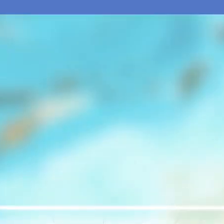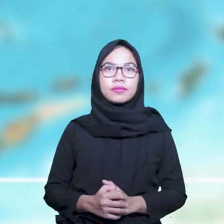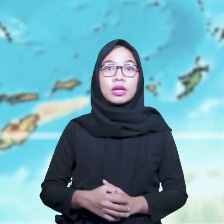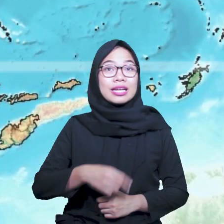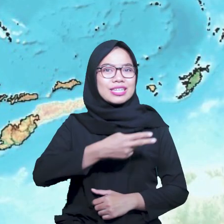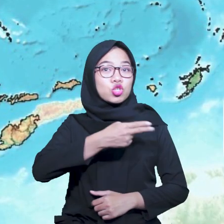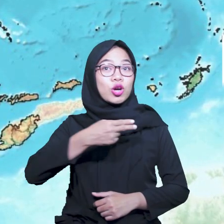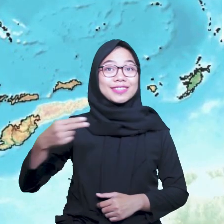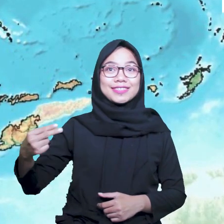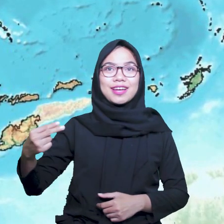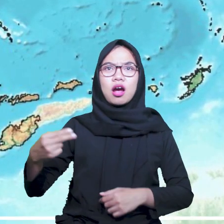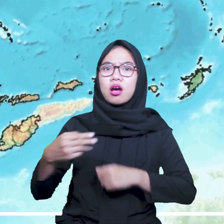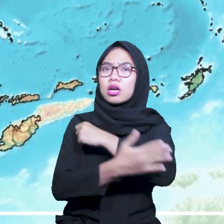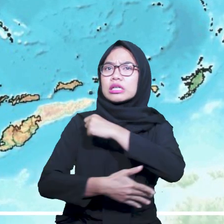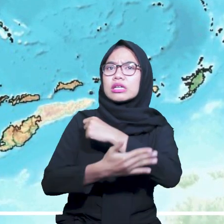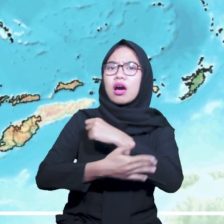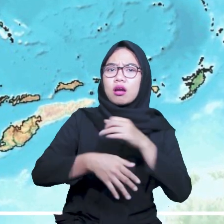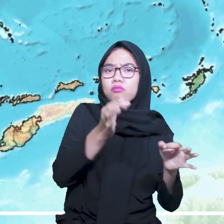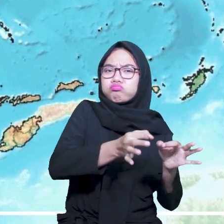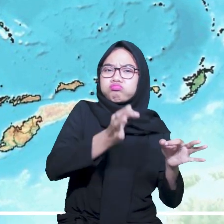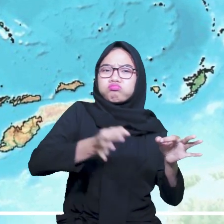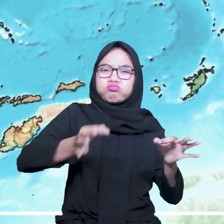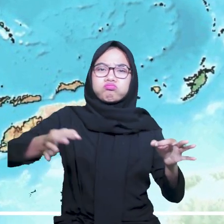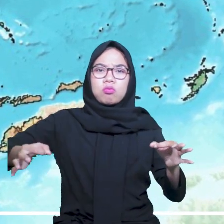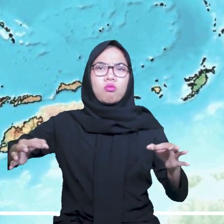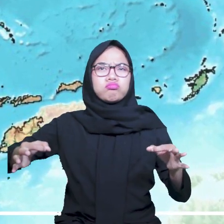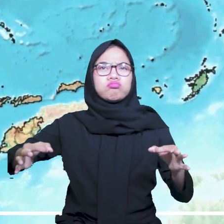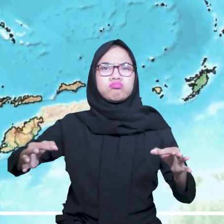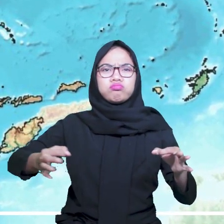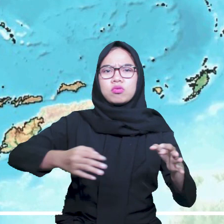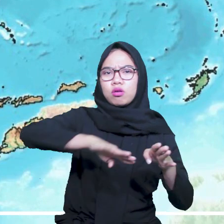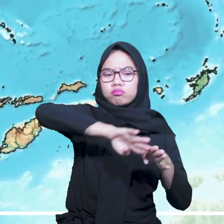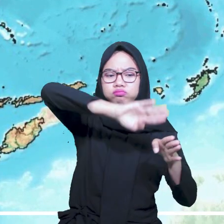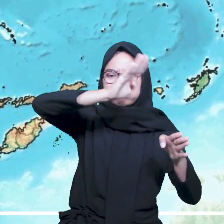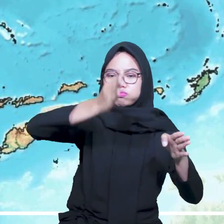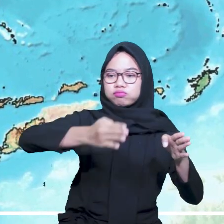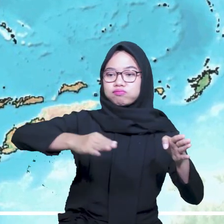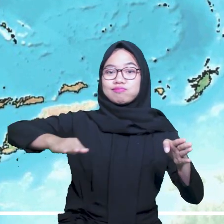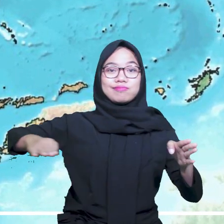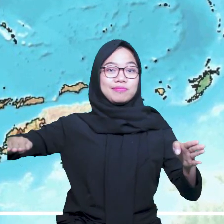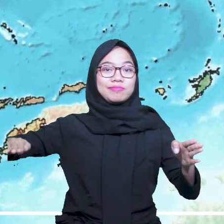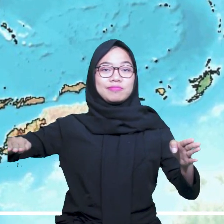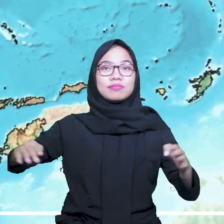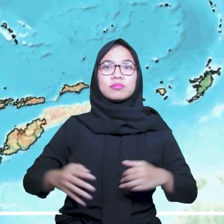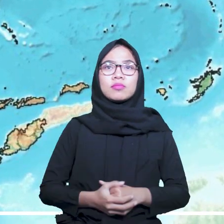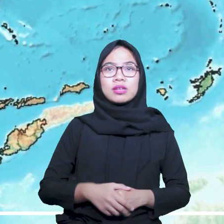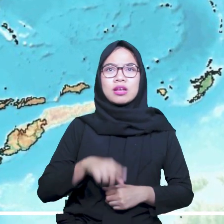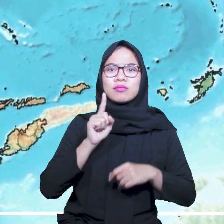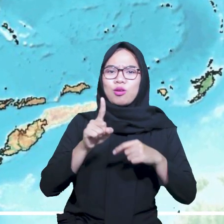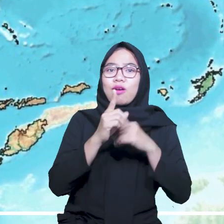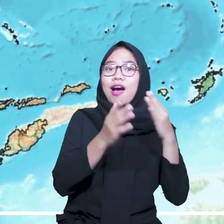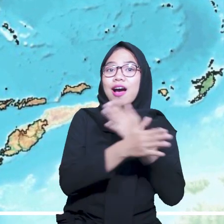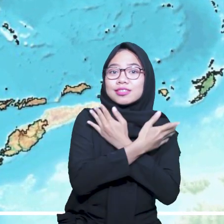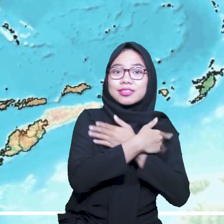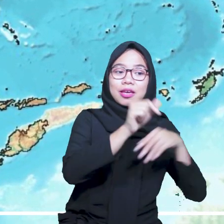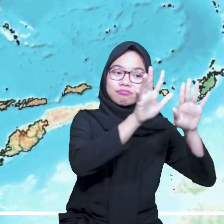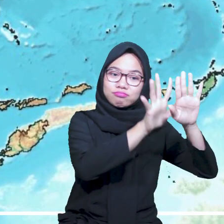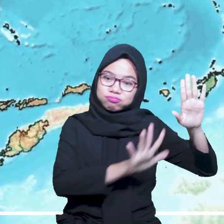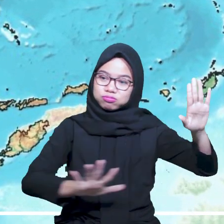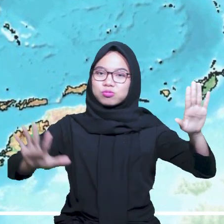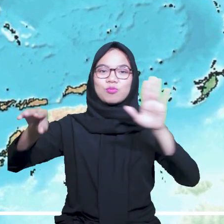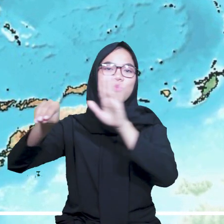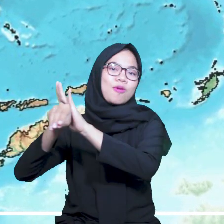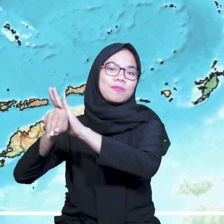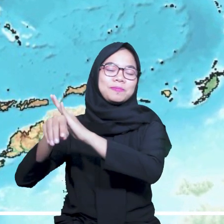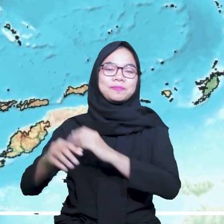Widely known as an archipelago, Indonesia has a wide variety of topographical characteristics from Sabang to